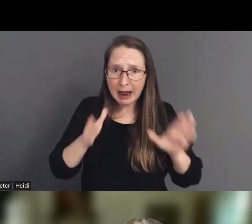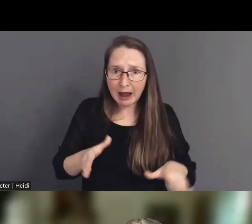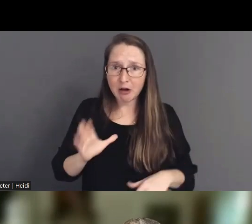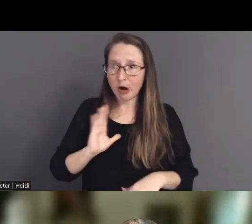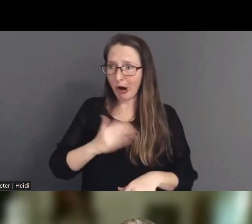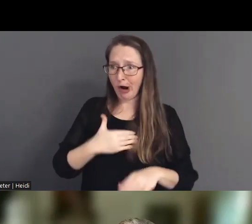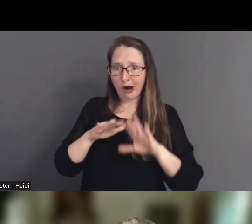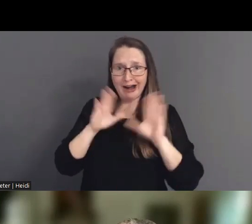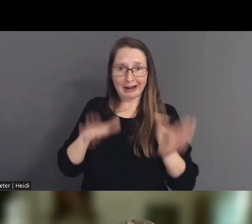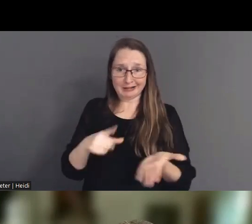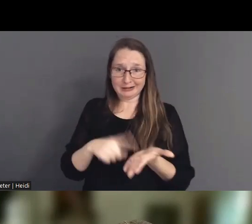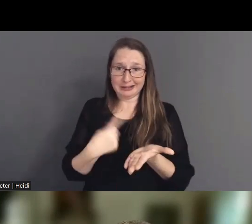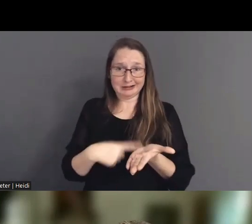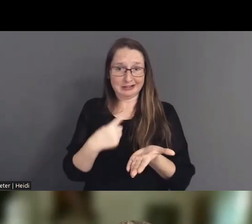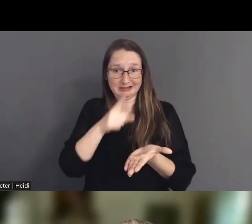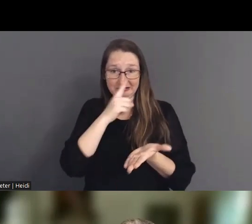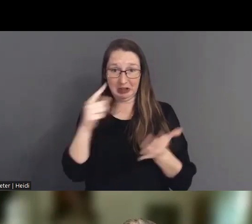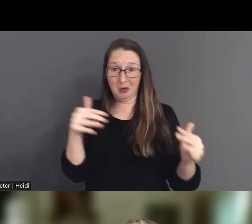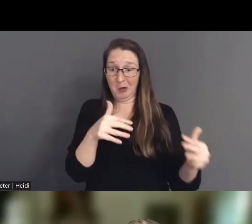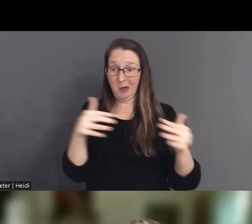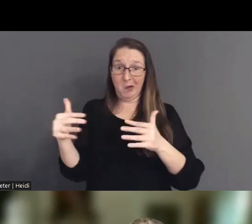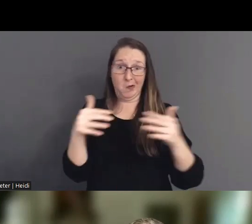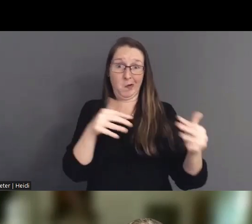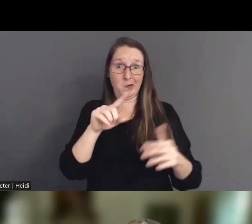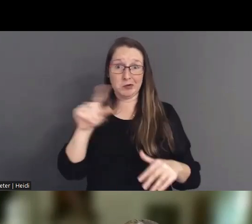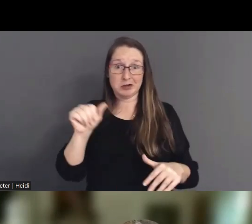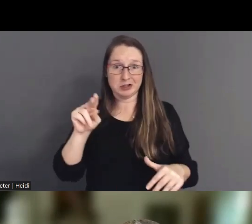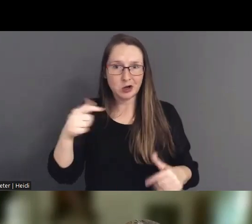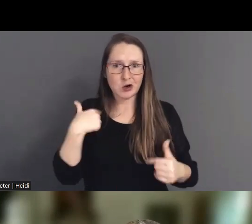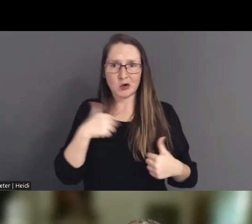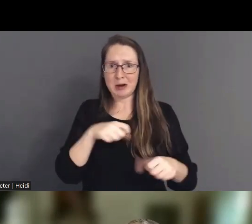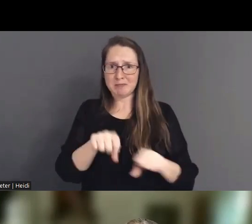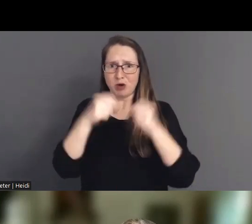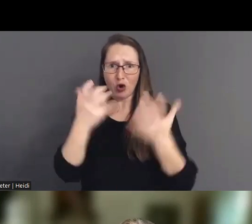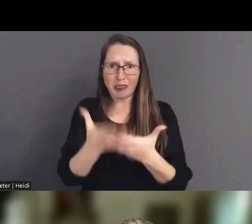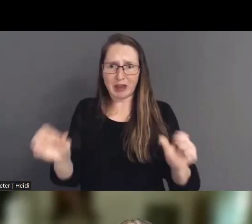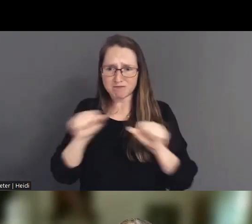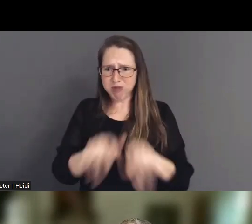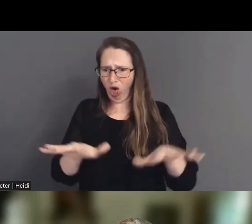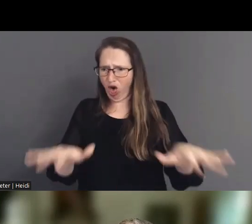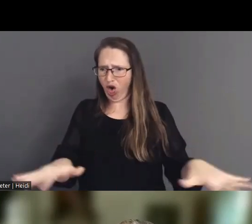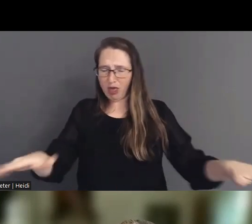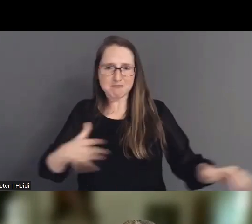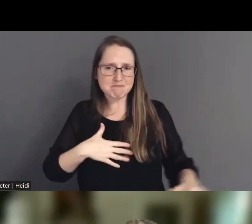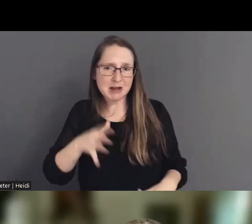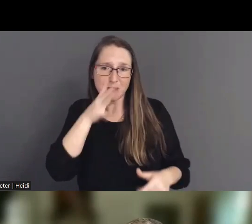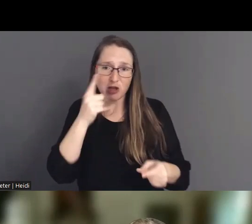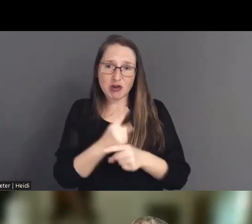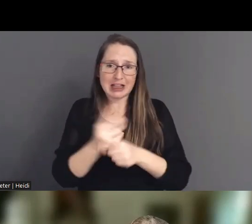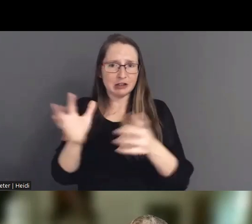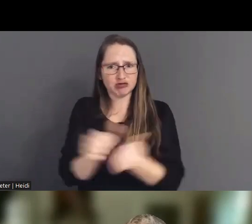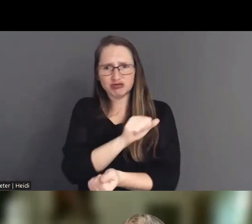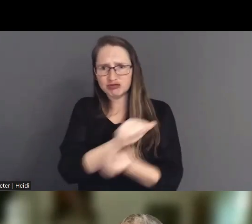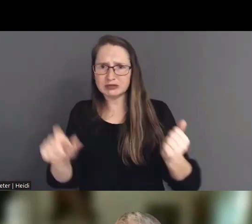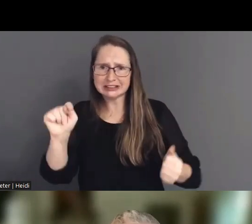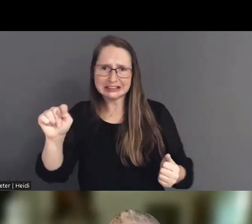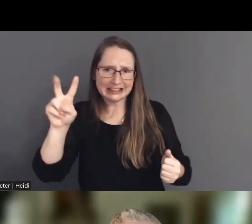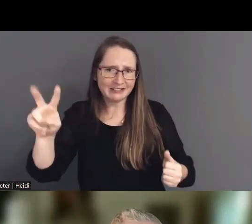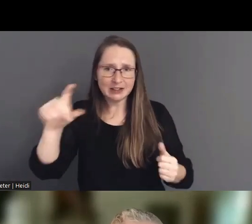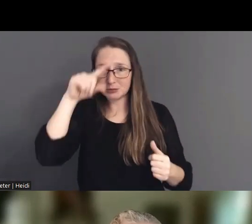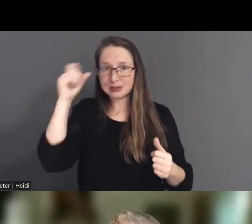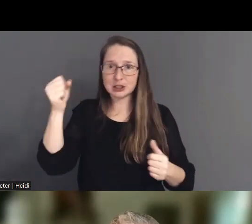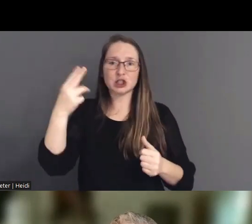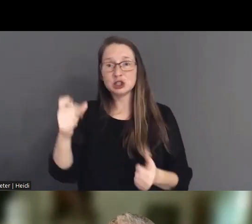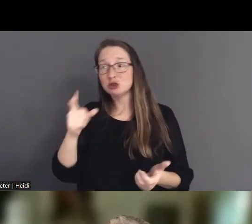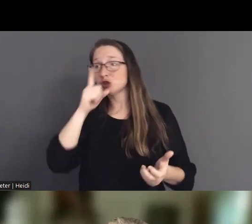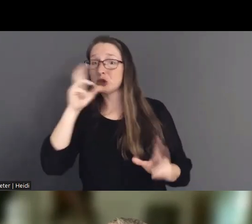house was sometimes a war zone. We had broken things all over the place. My mother regularly destroyed television sets because she was